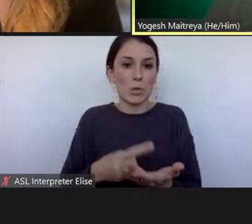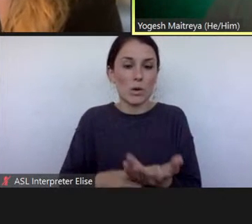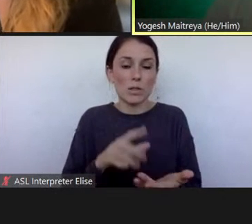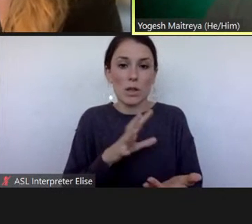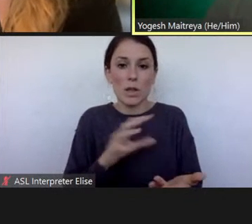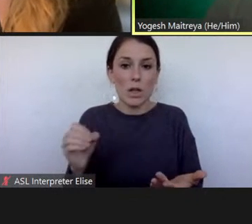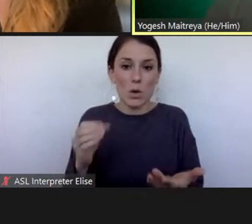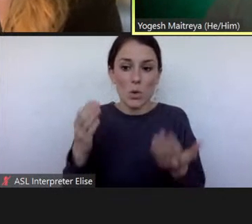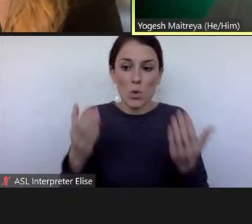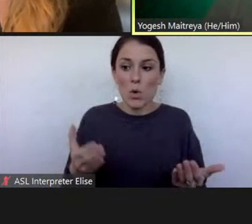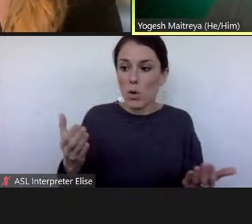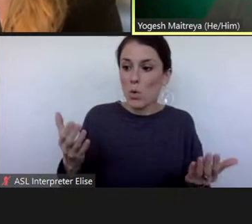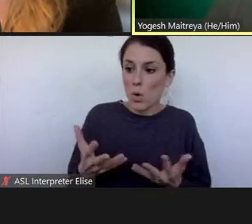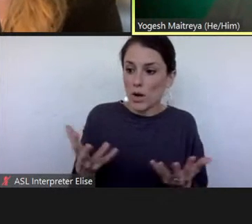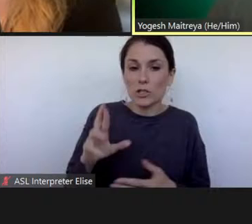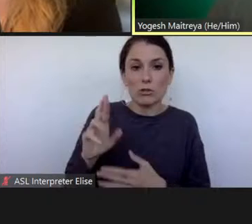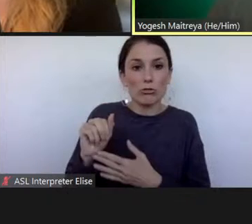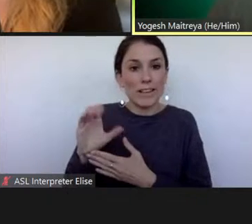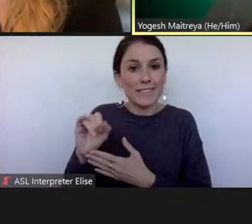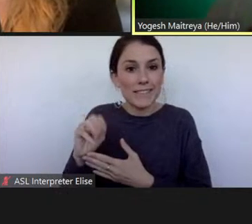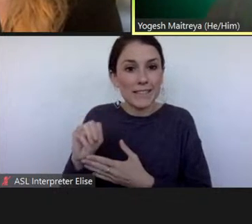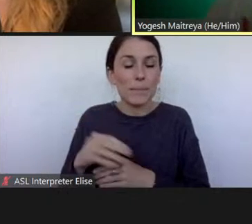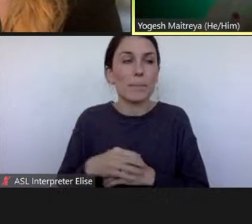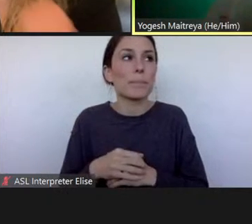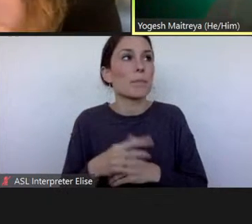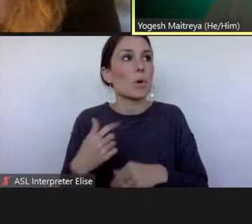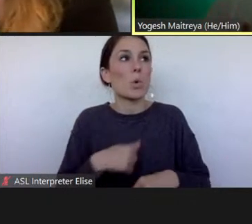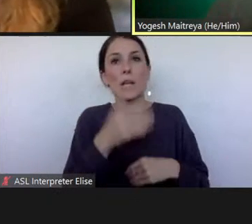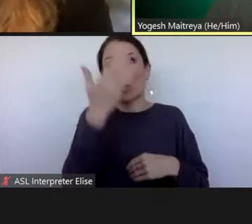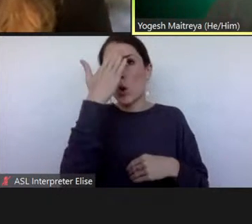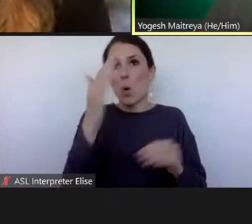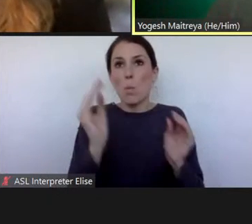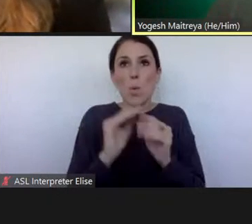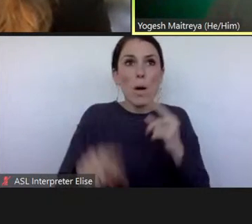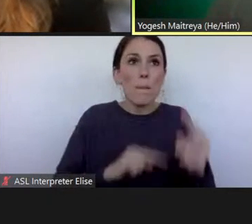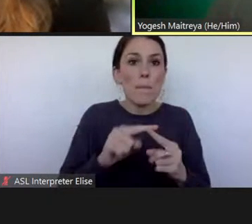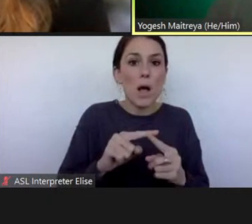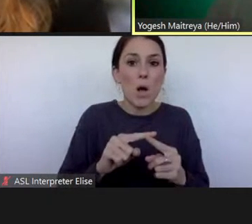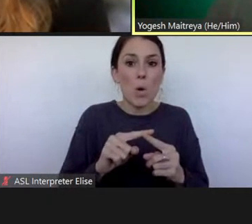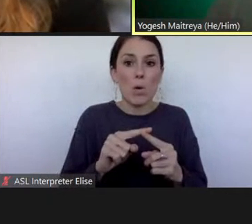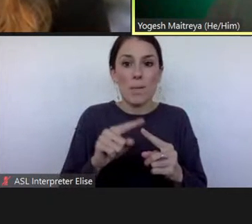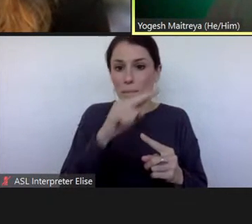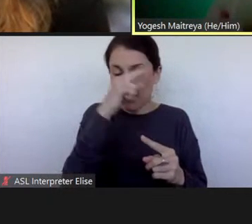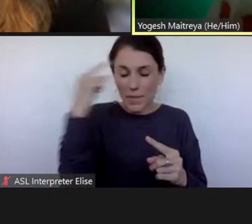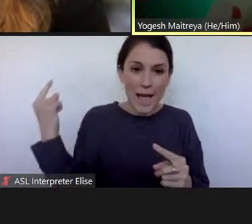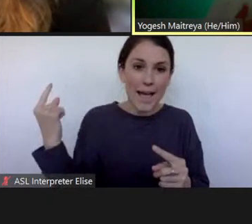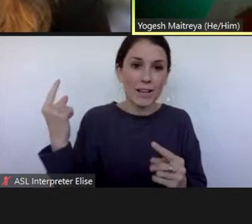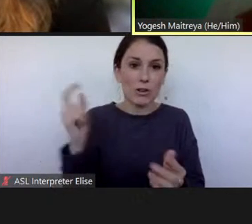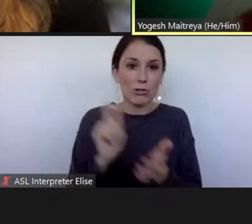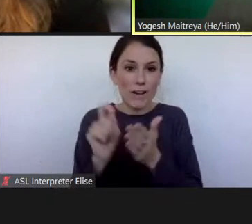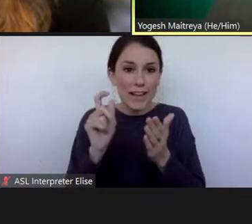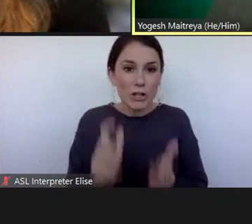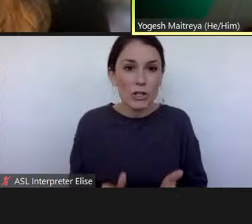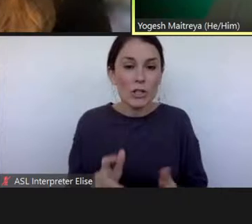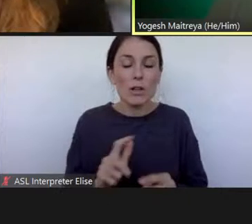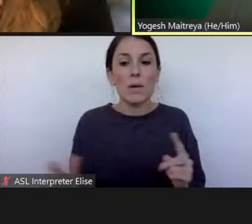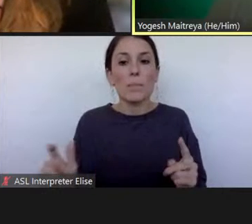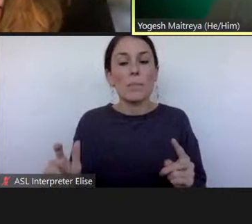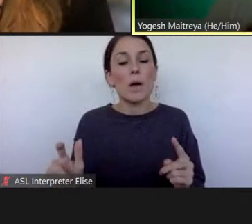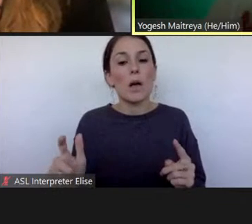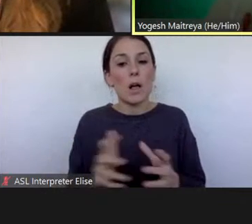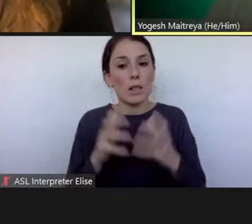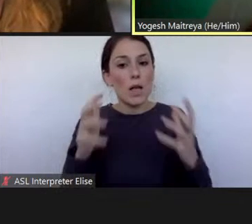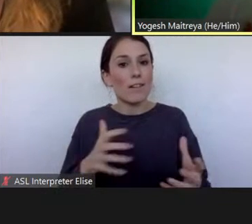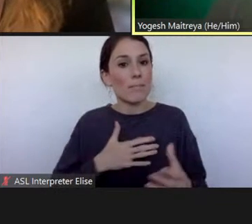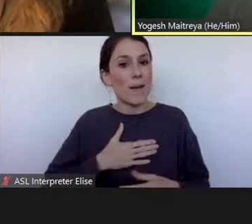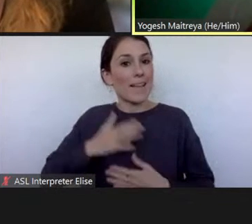is racism, and we know more about the Black writers, but much of my